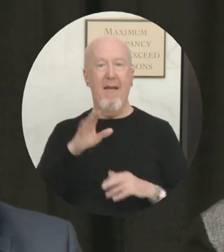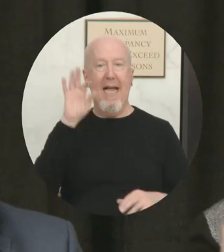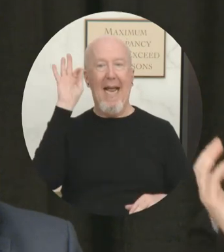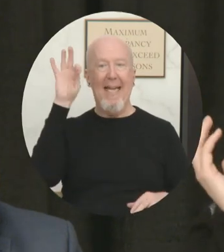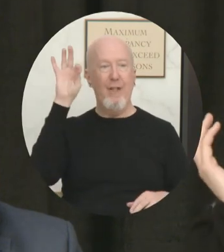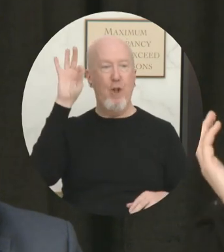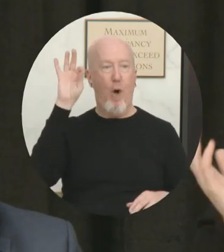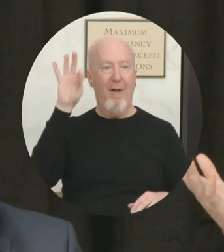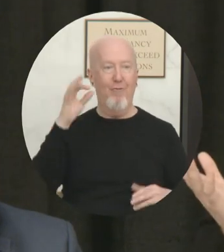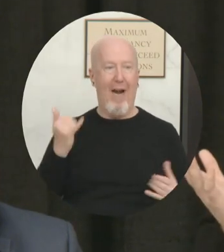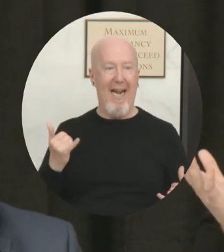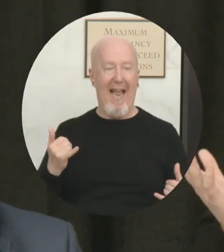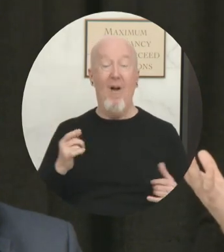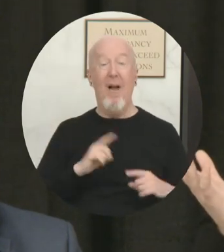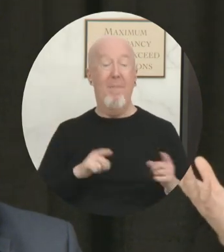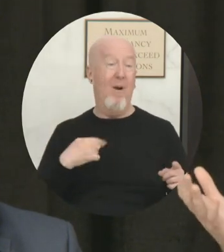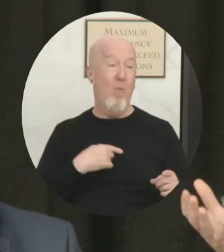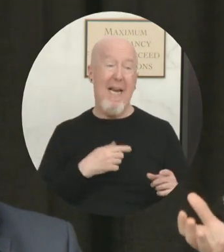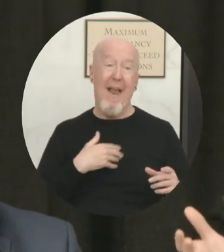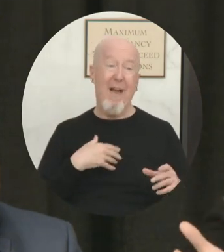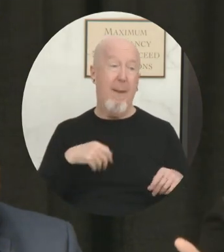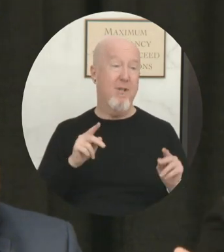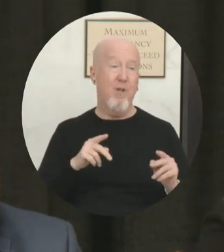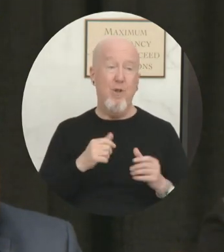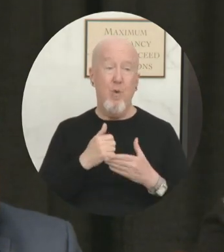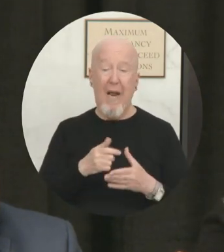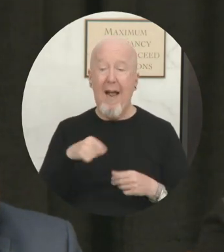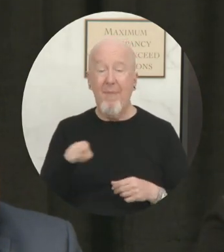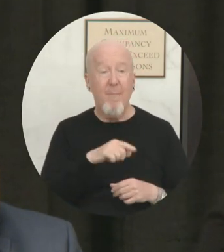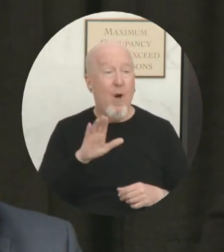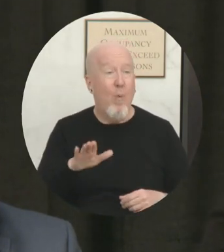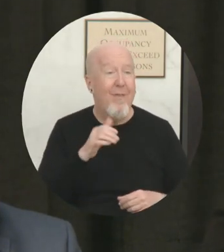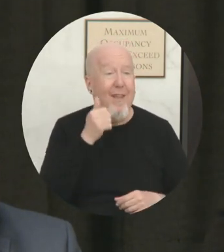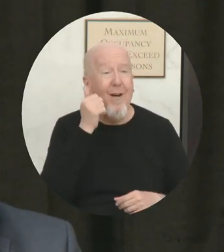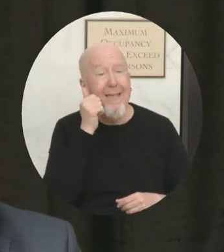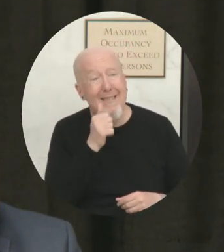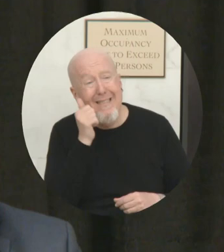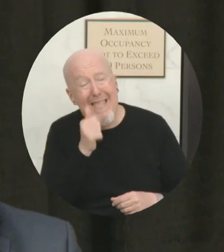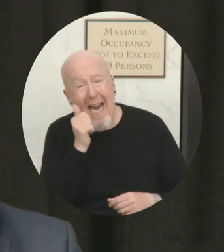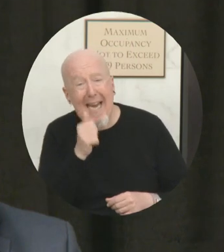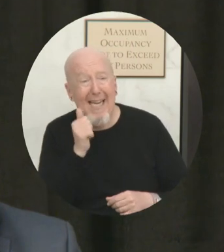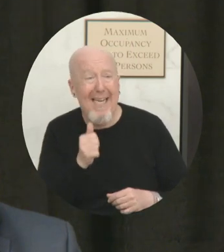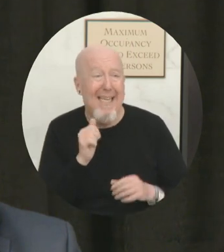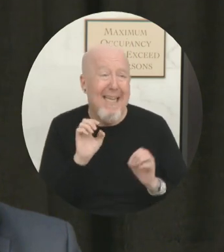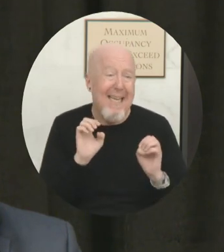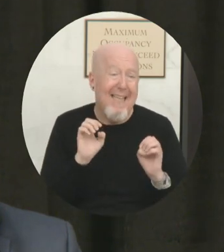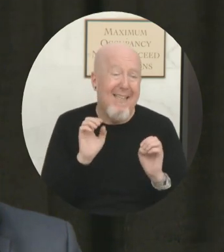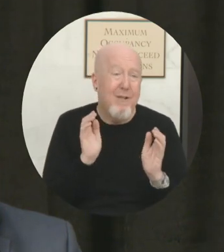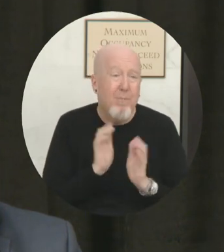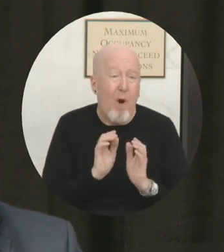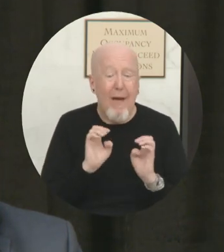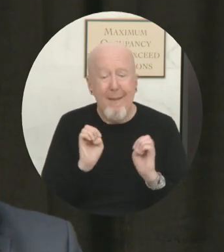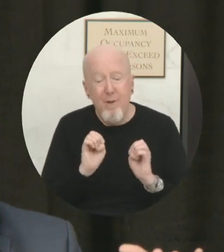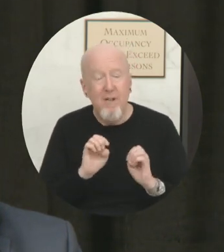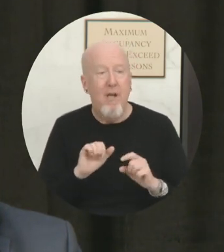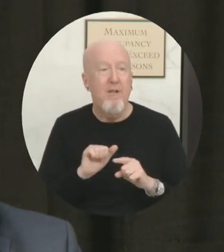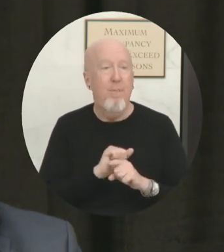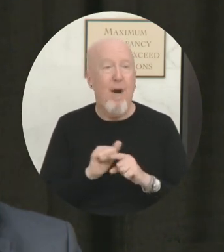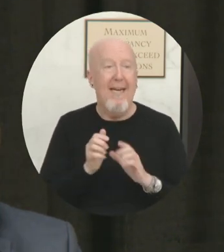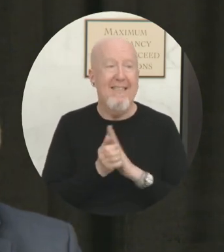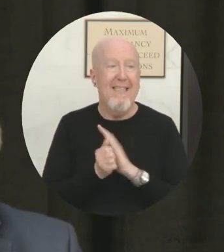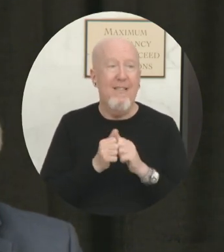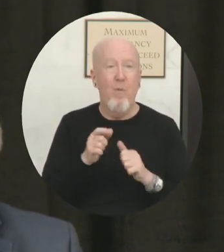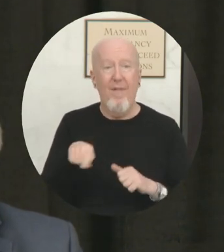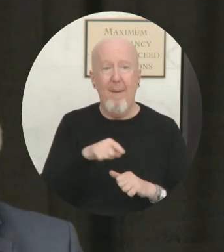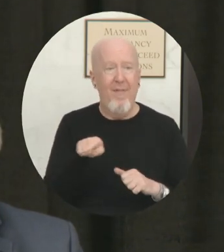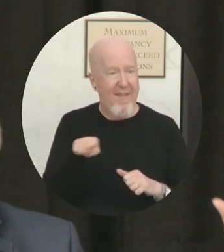on Sundays, but we have an opportunity to help people in their daily emergencies every single day, to practice our skills with people who already